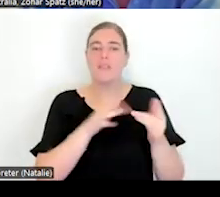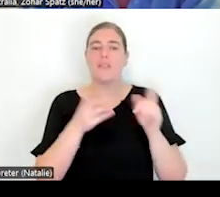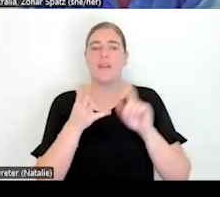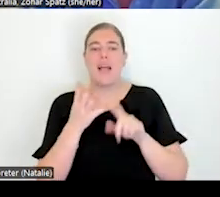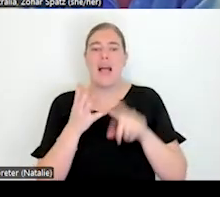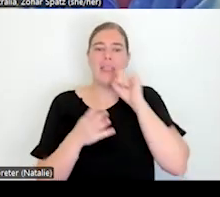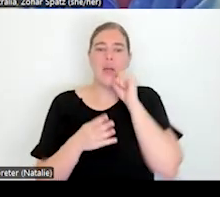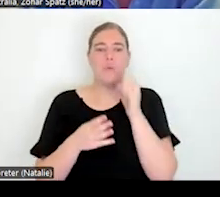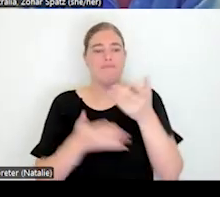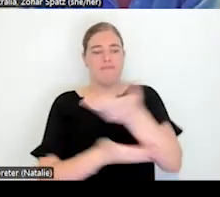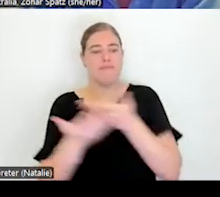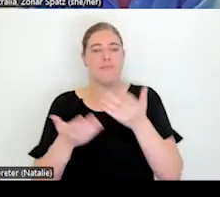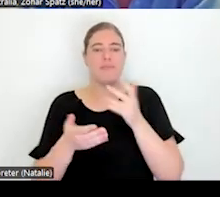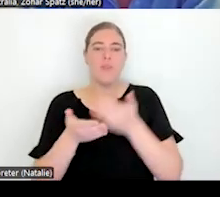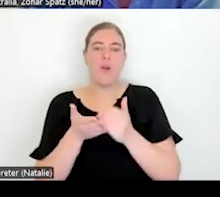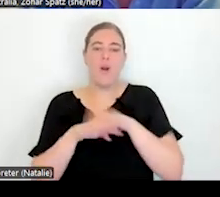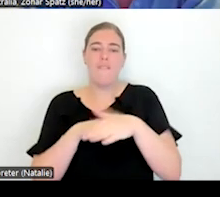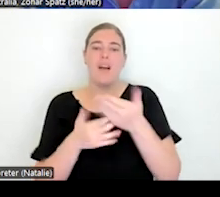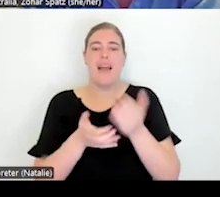the arts and disability sector.